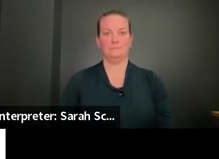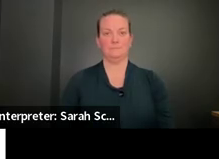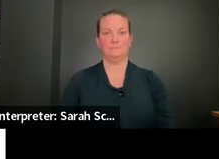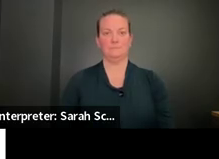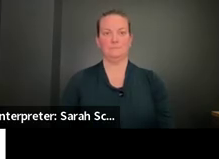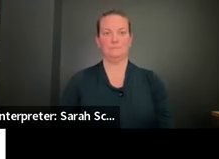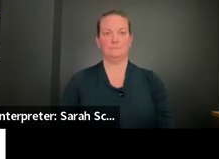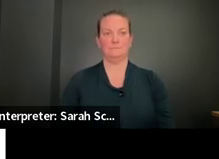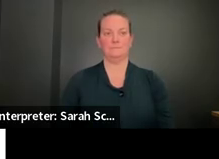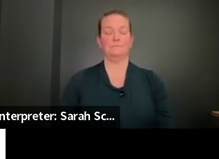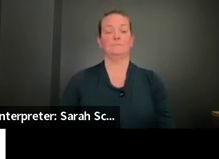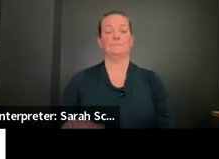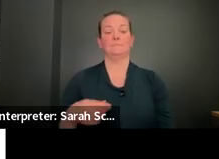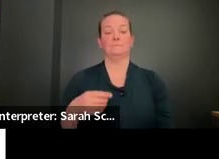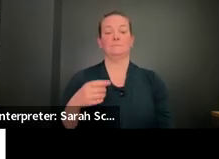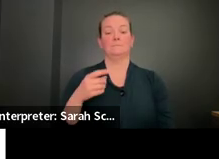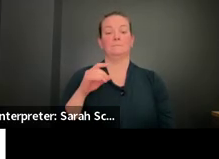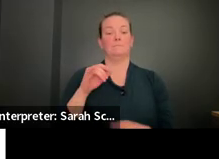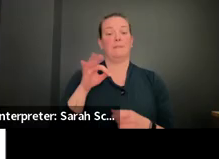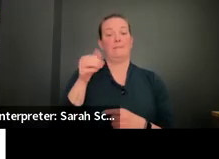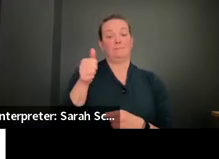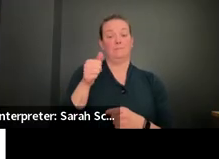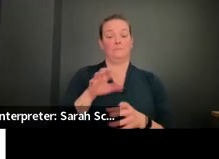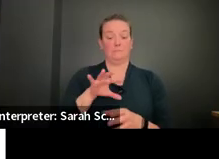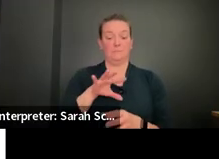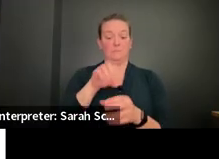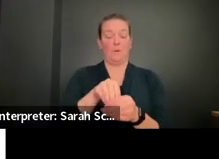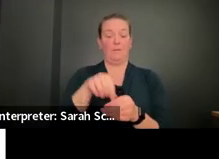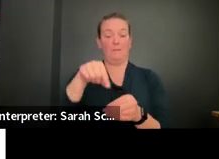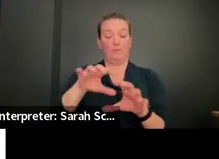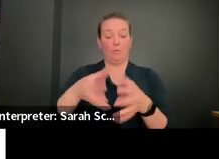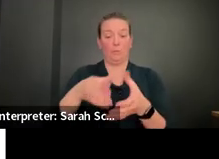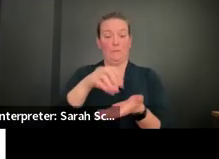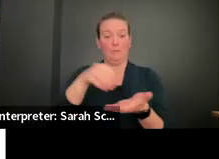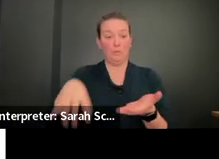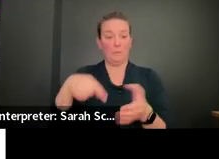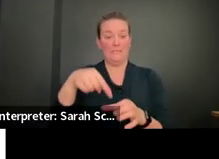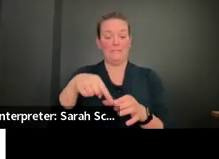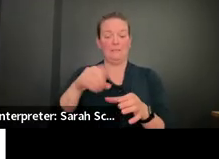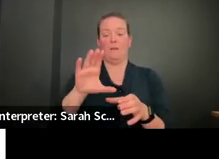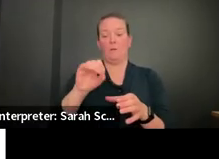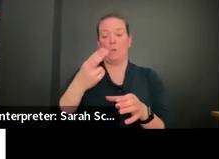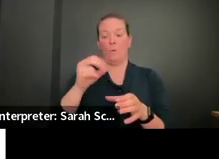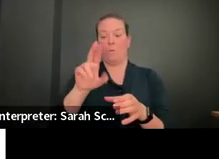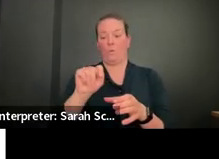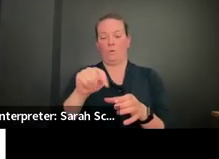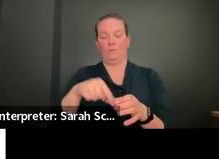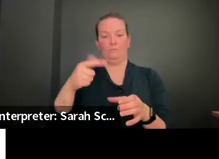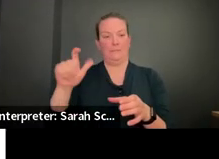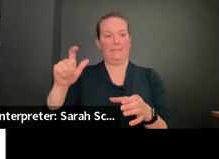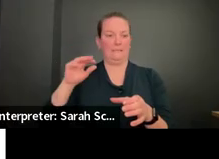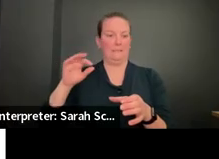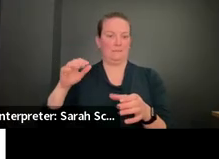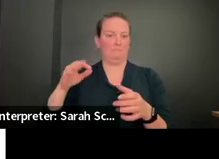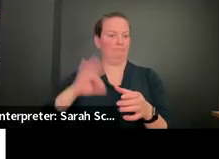of being part of this cohort, this group of students for the year. So um,